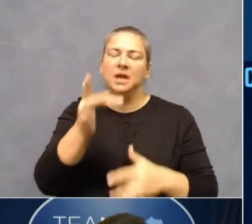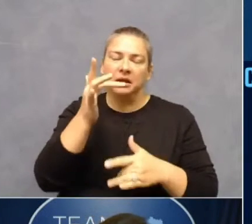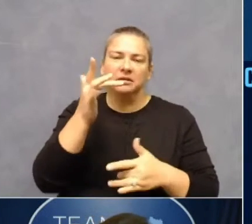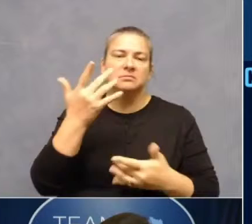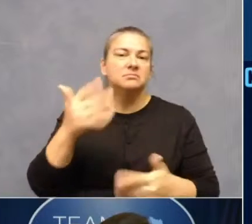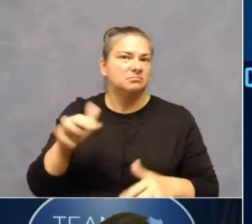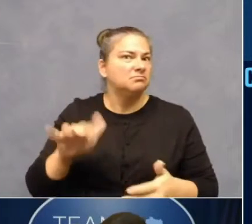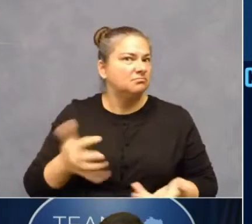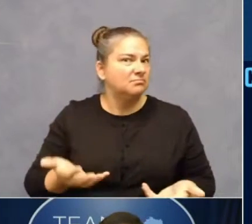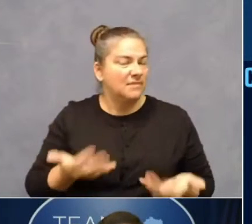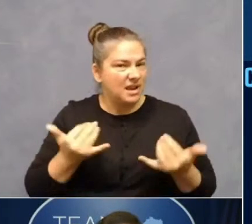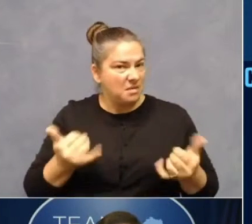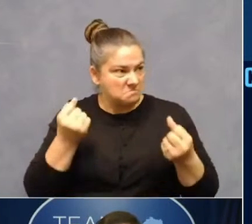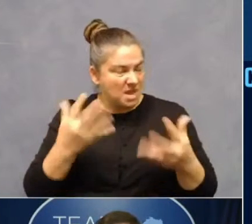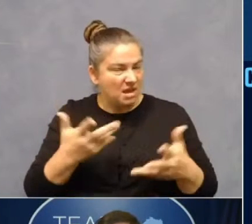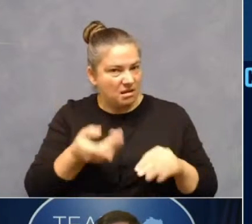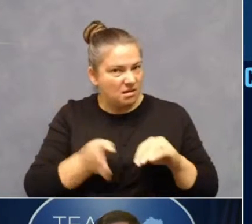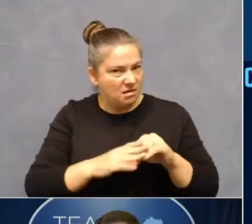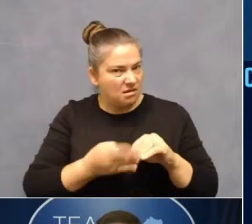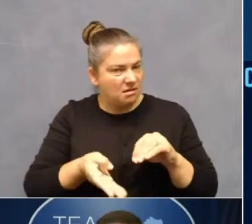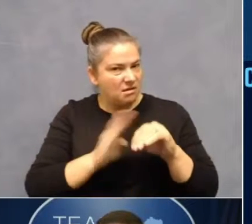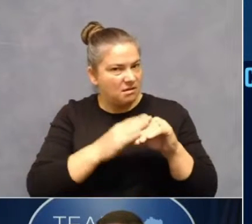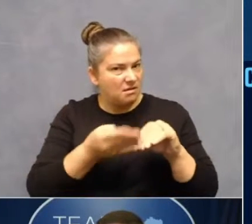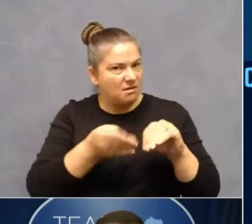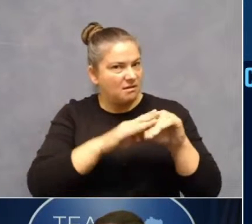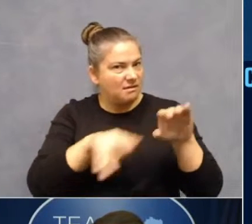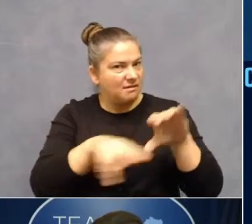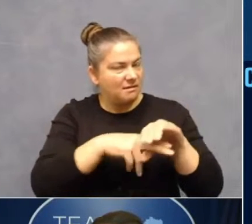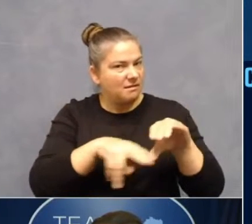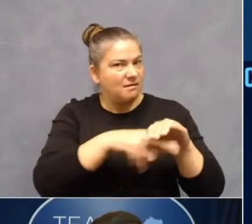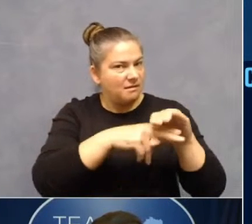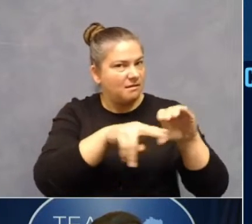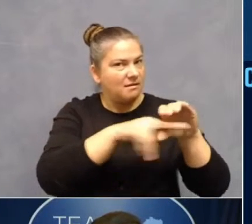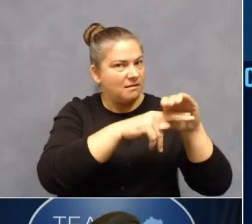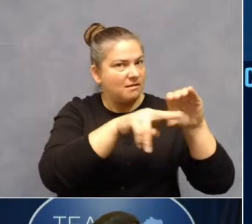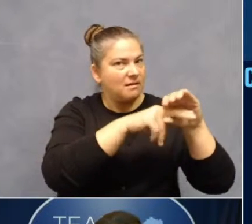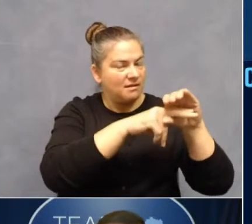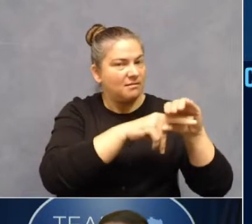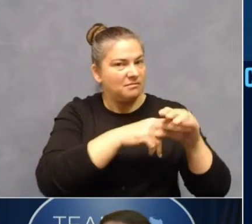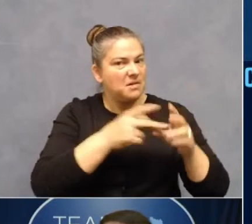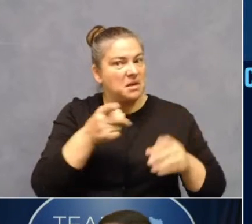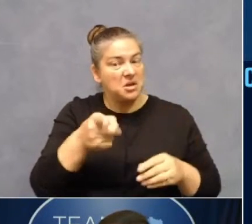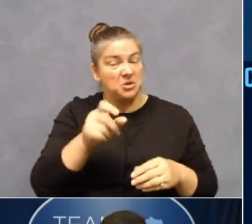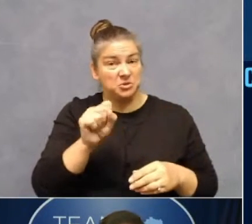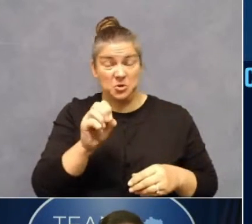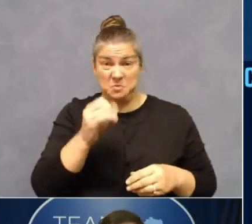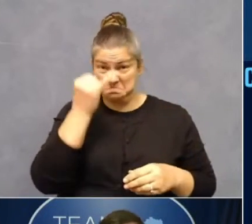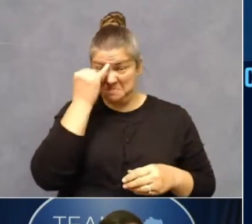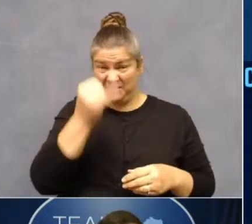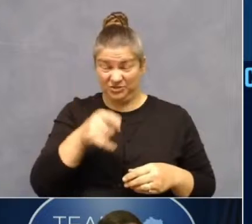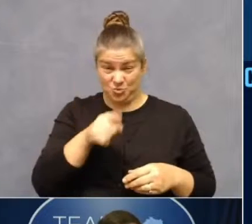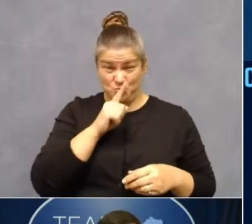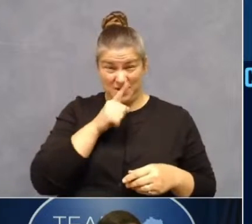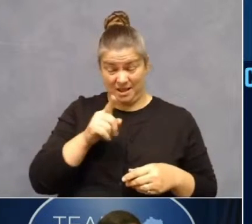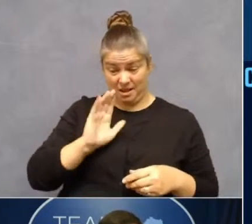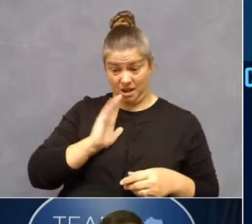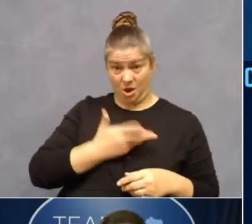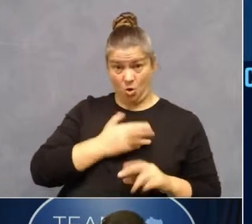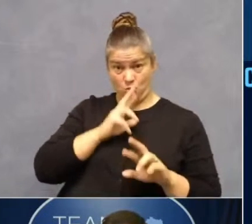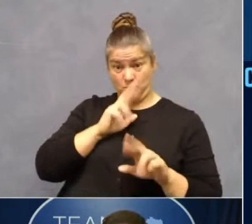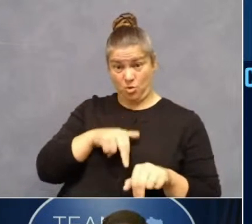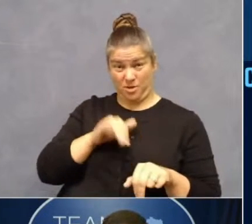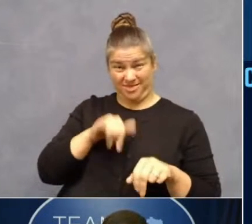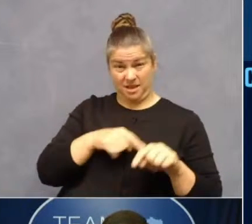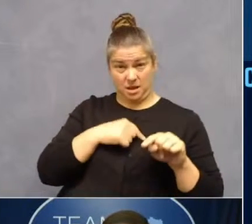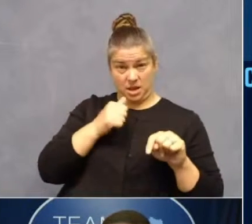remember, this trails cases by about 2 weeks. So you can imagine the jump that we see in the